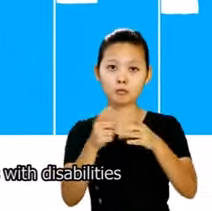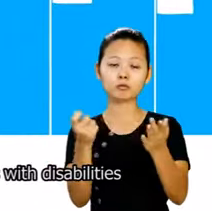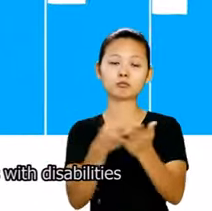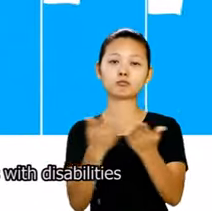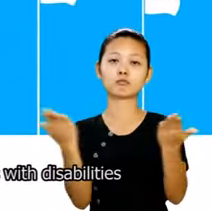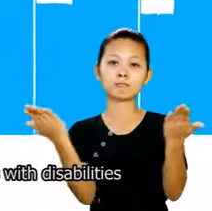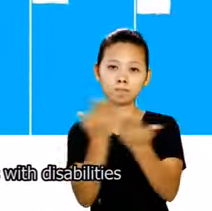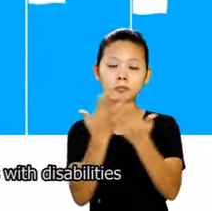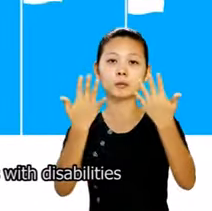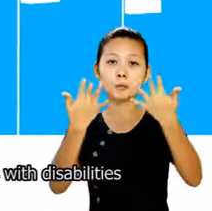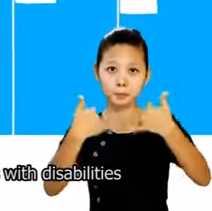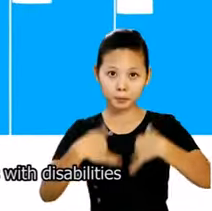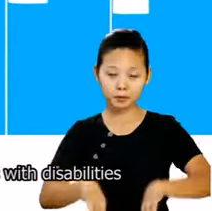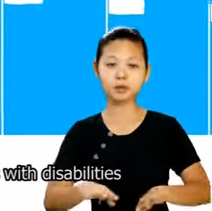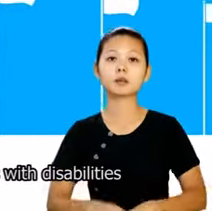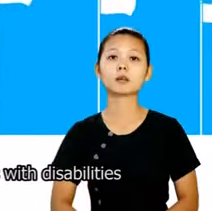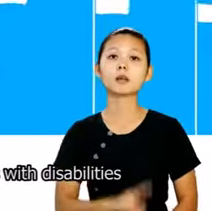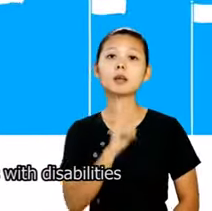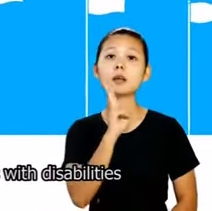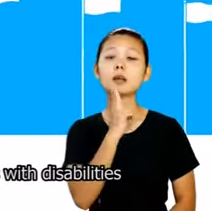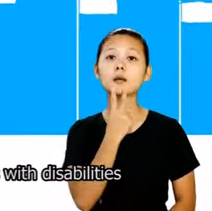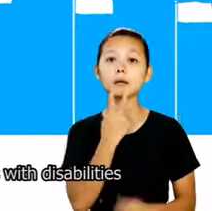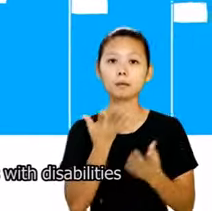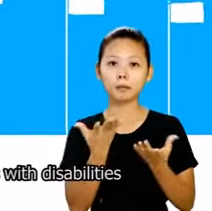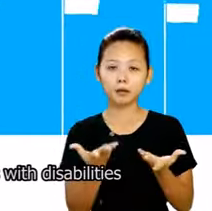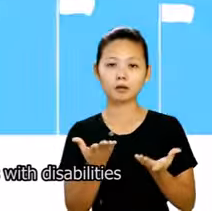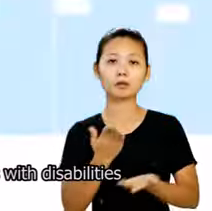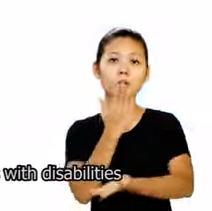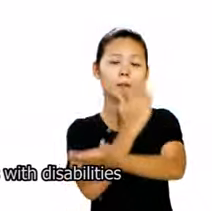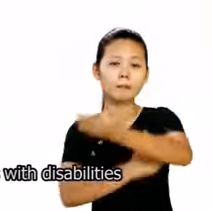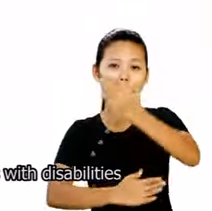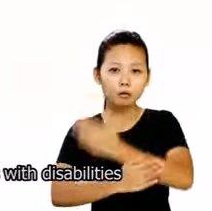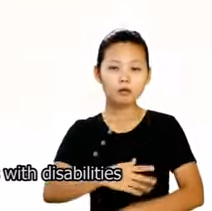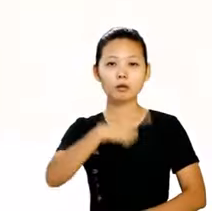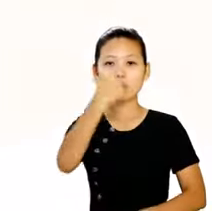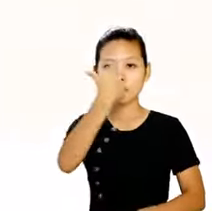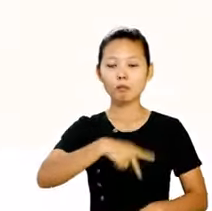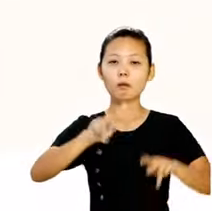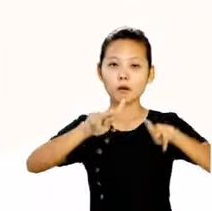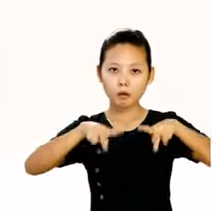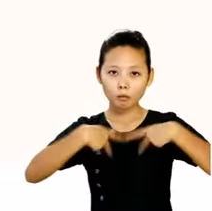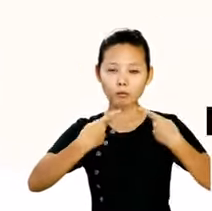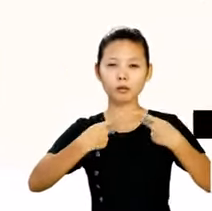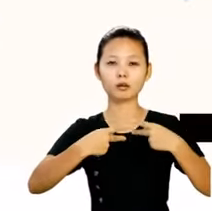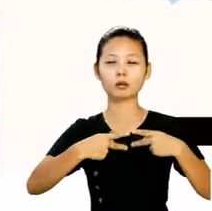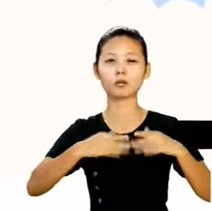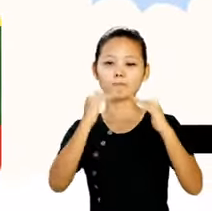The UN CRPD sets out the rights of persons with disabilities,